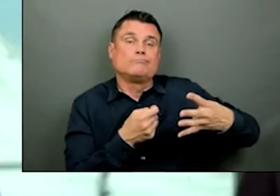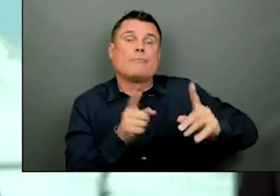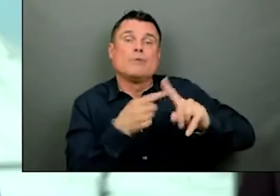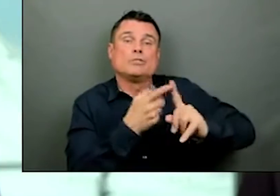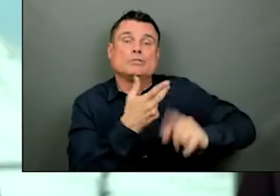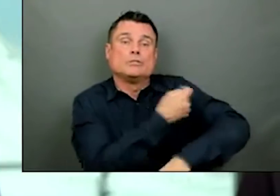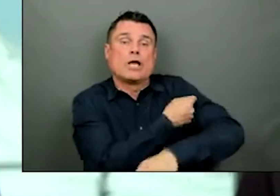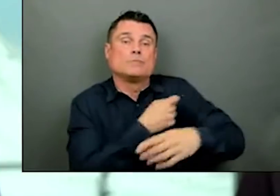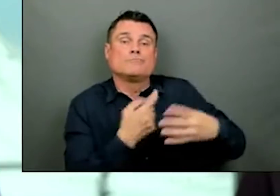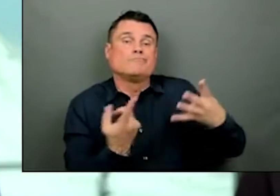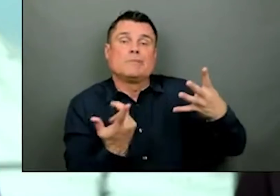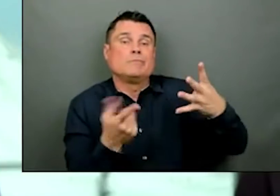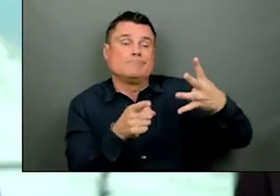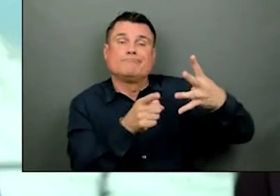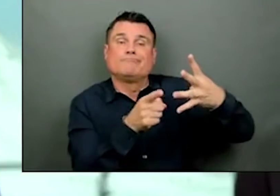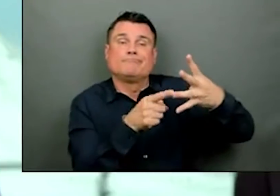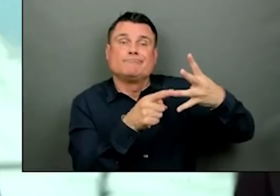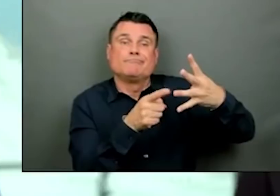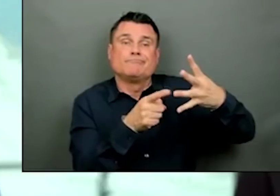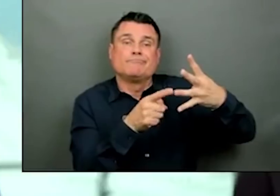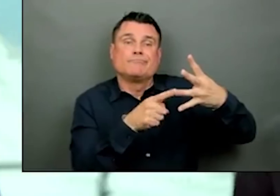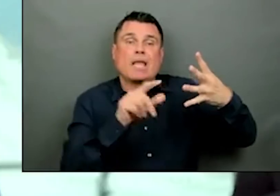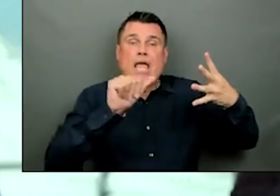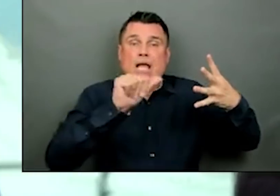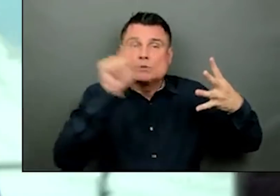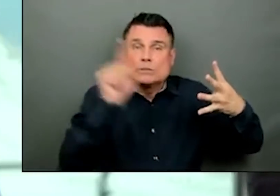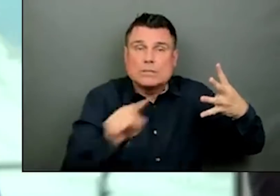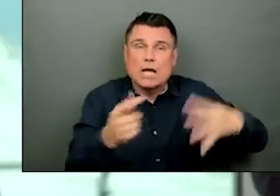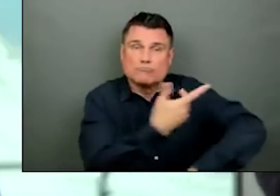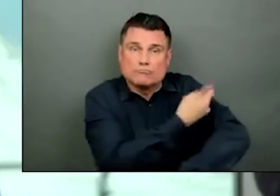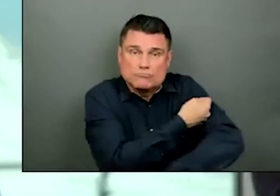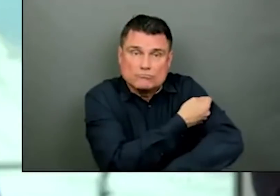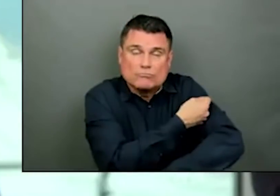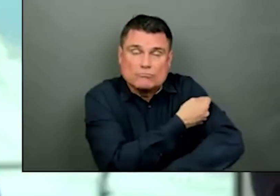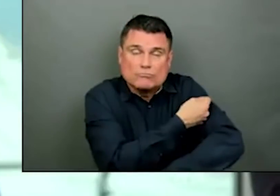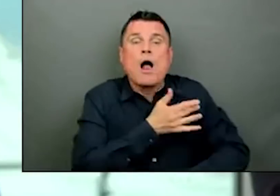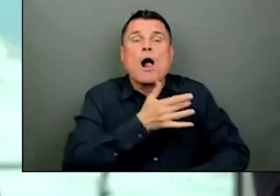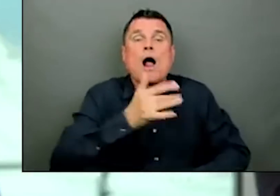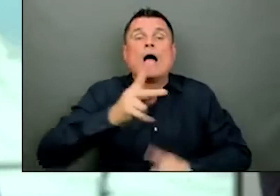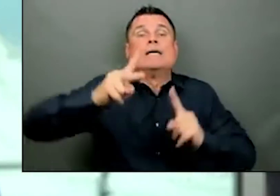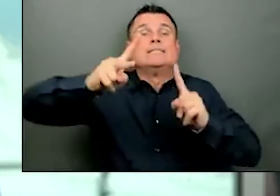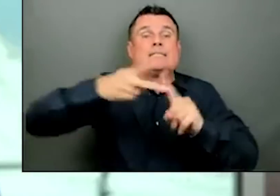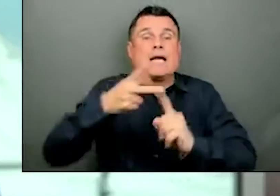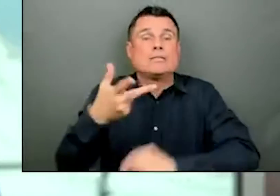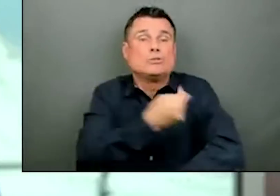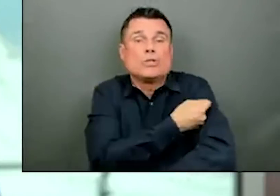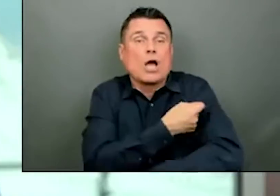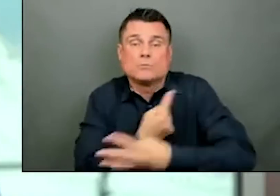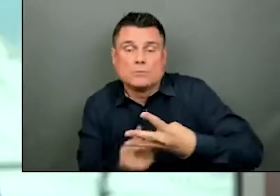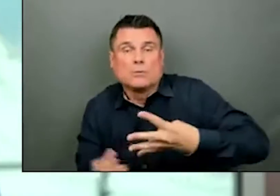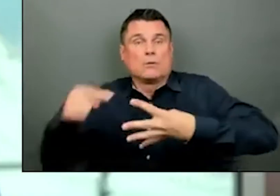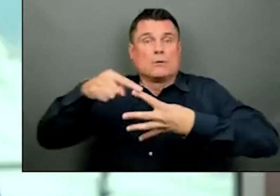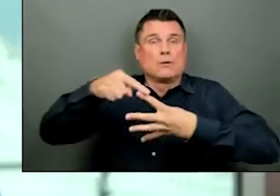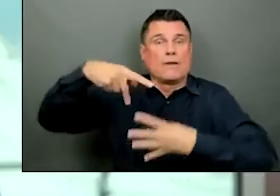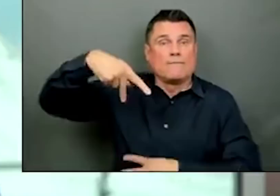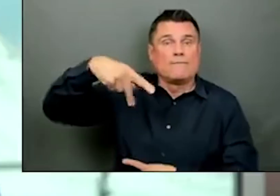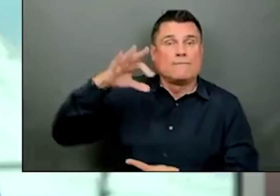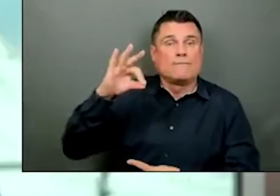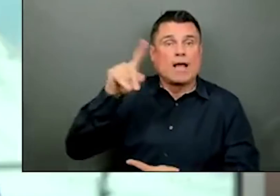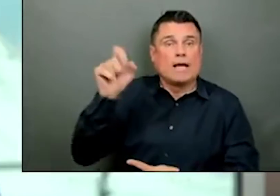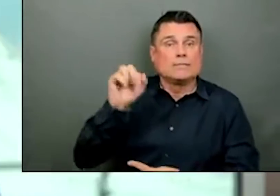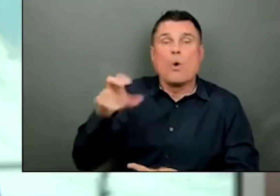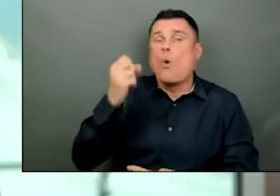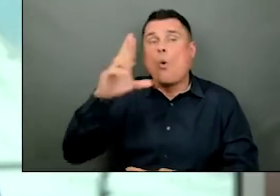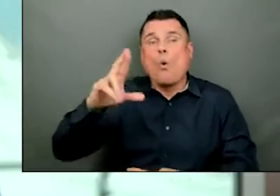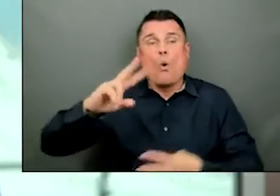the Pfizer first and then the AZ, and what is the best dose interval. And we're going to have a lot more information